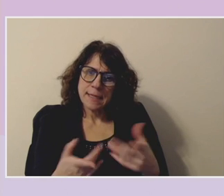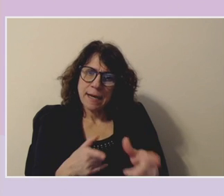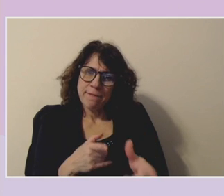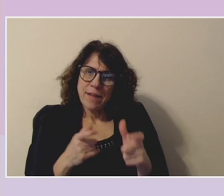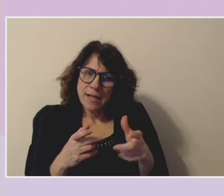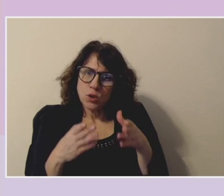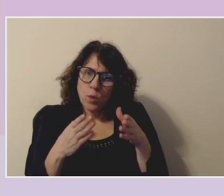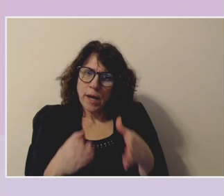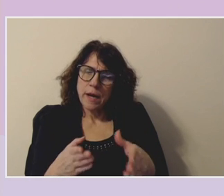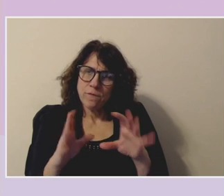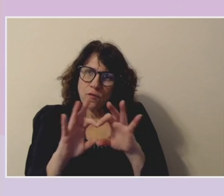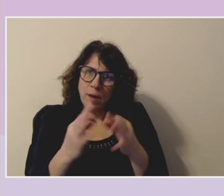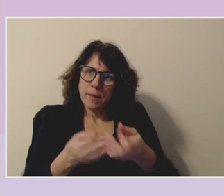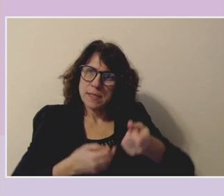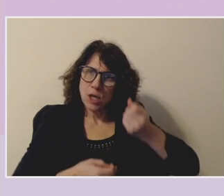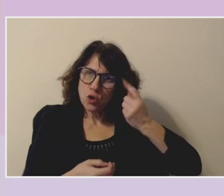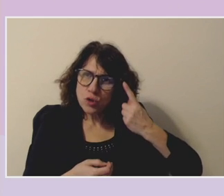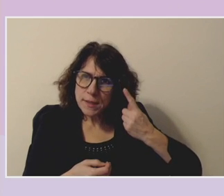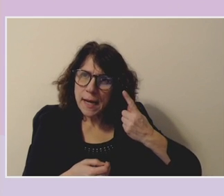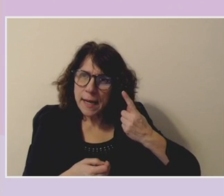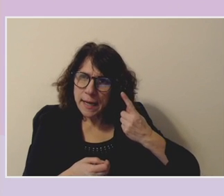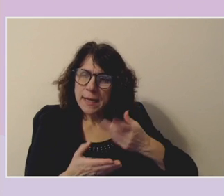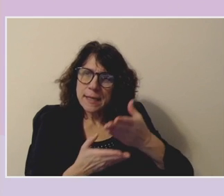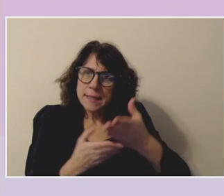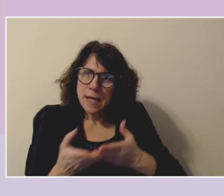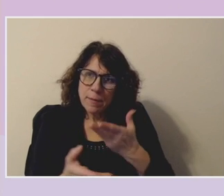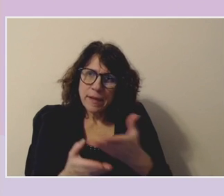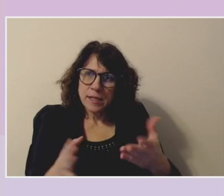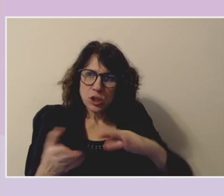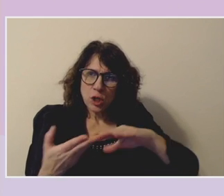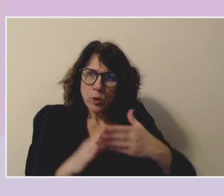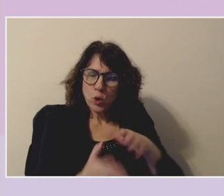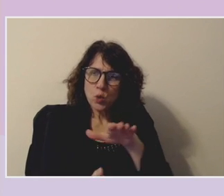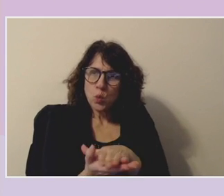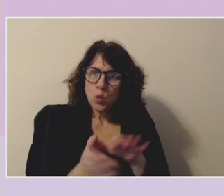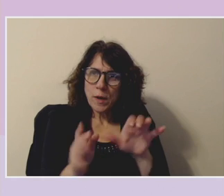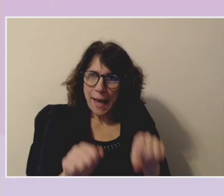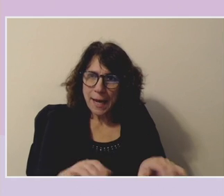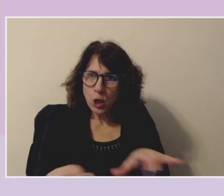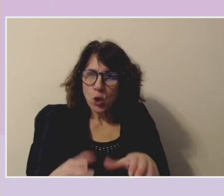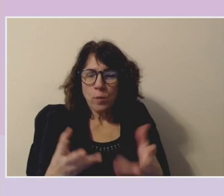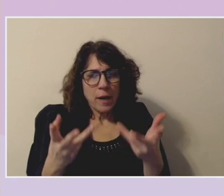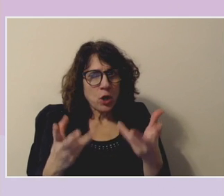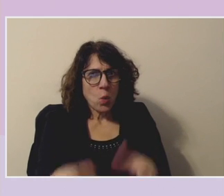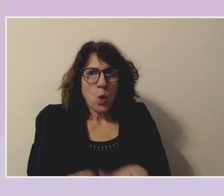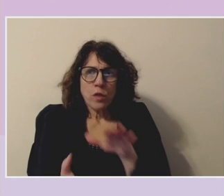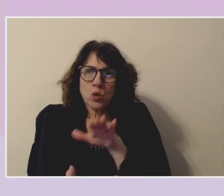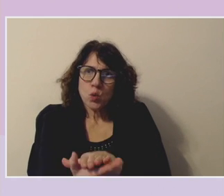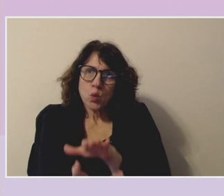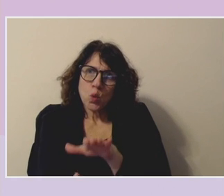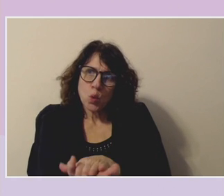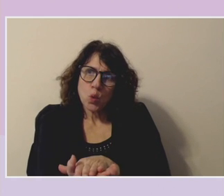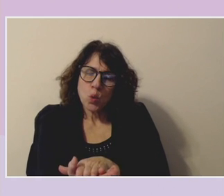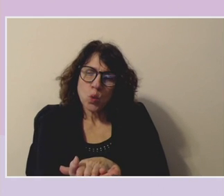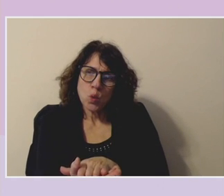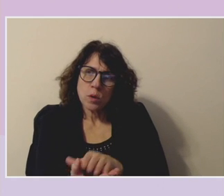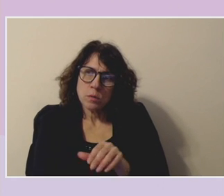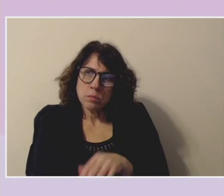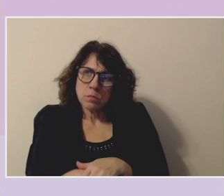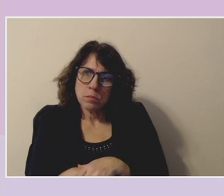families understanding kind of what some of the things are that community schools can do. But I don't ever want a school